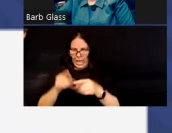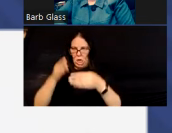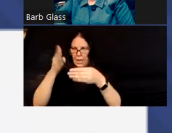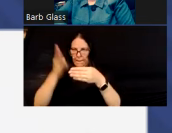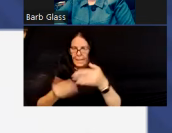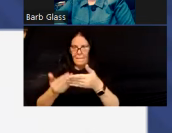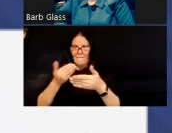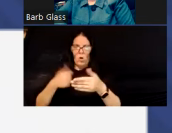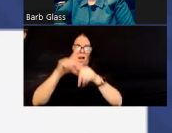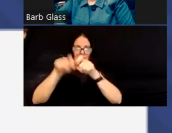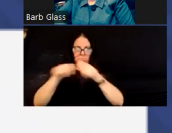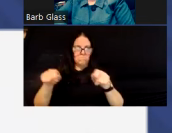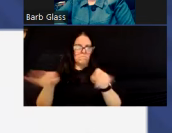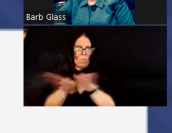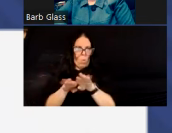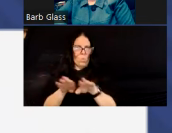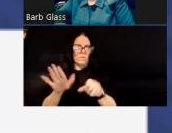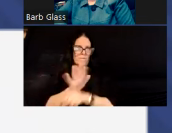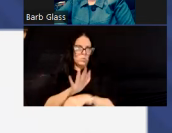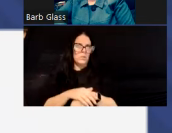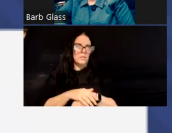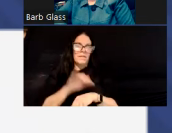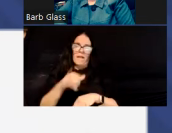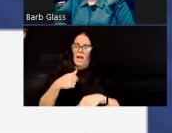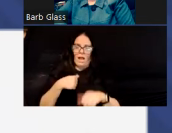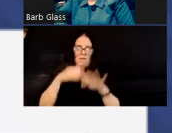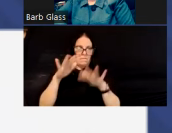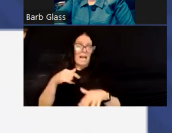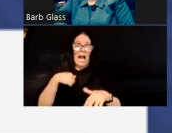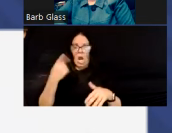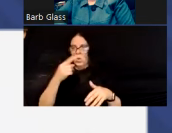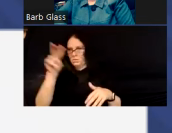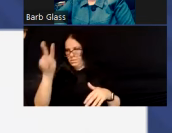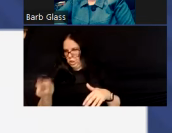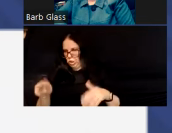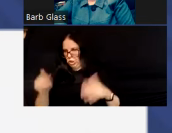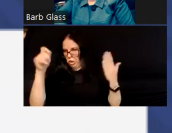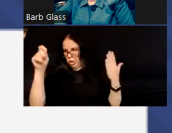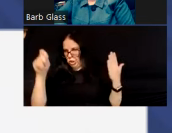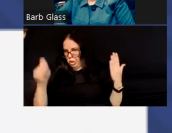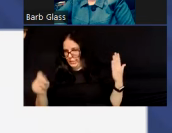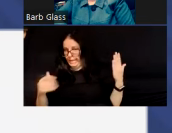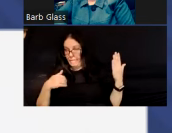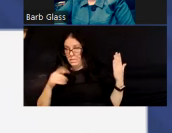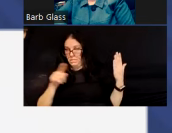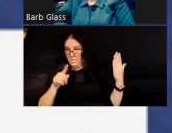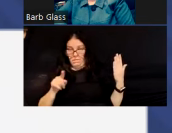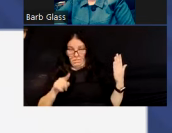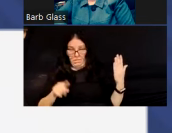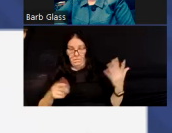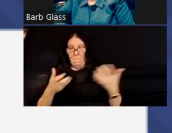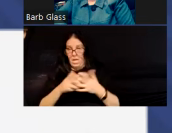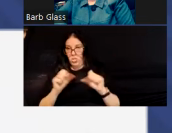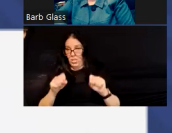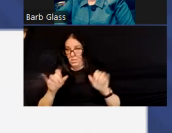you close. So this is something that we do. I go through this checklist and make sure everything's there, everything matches before I go through the process